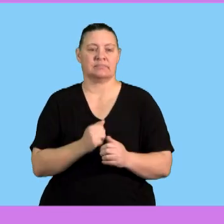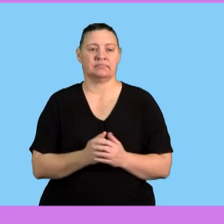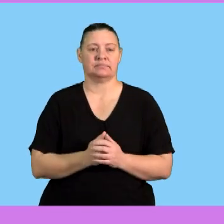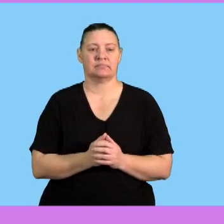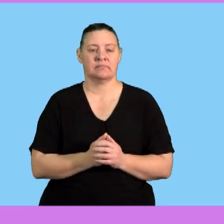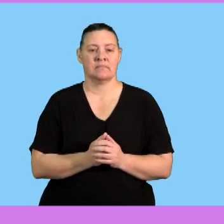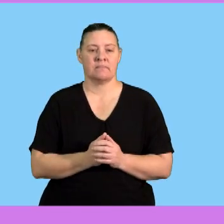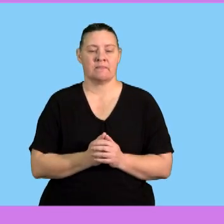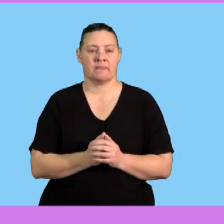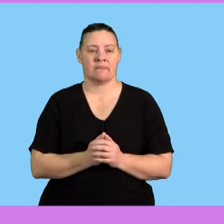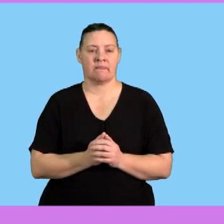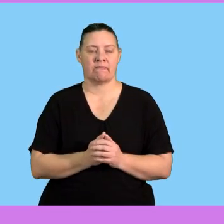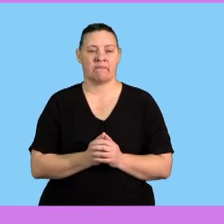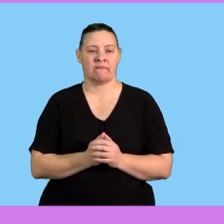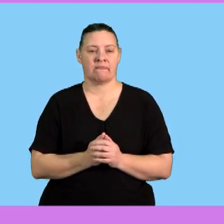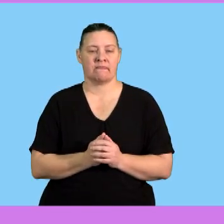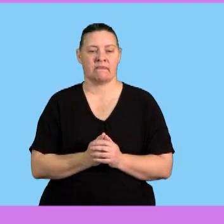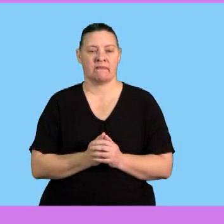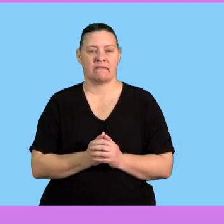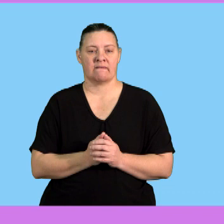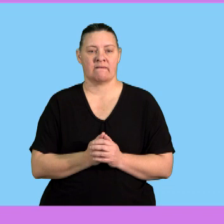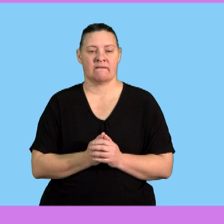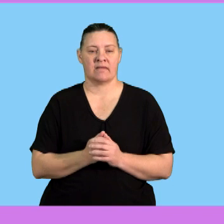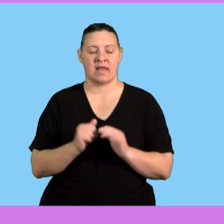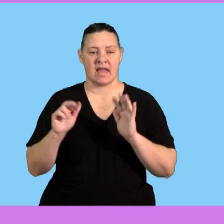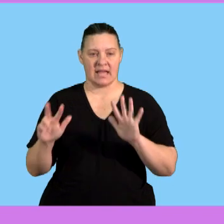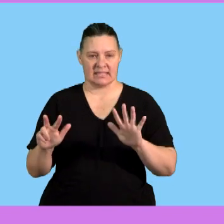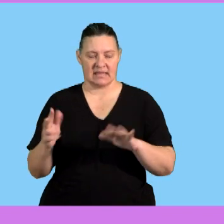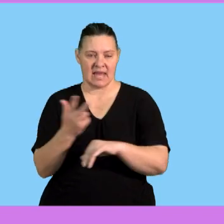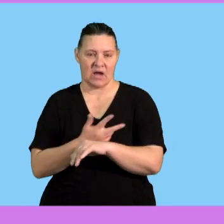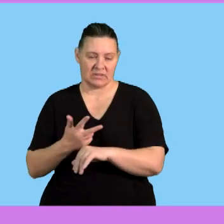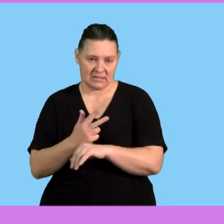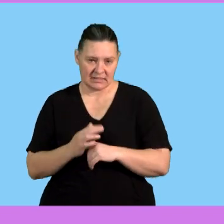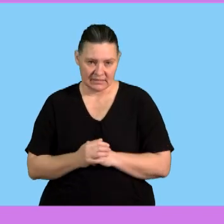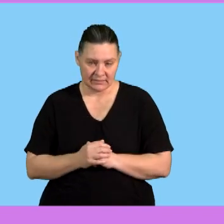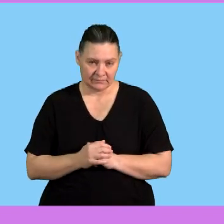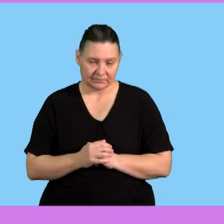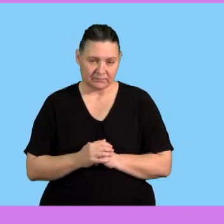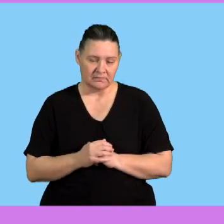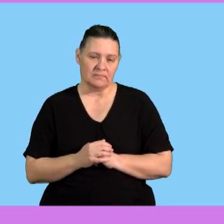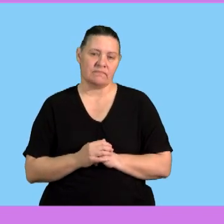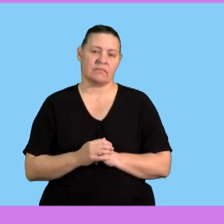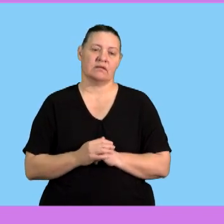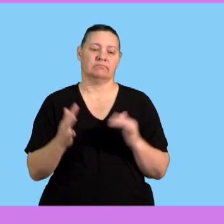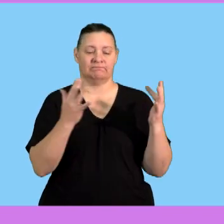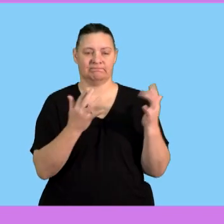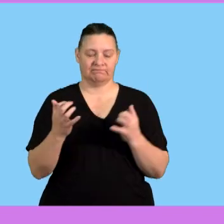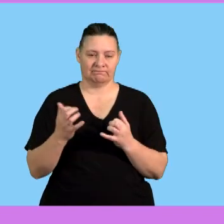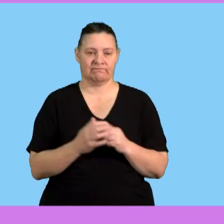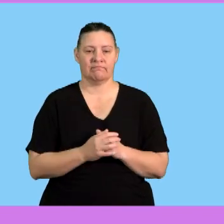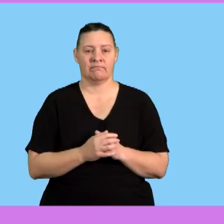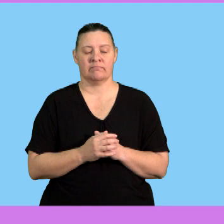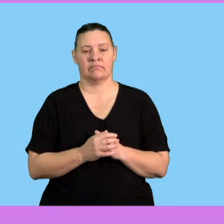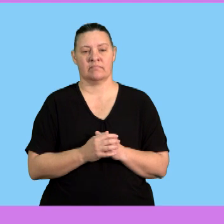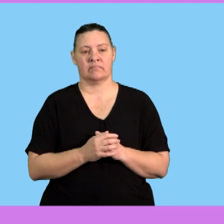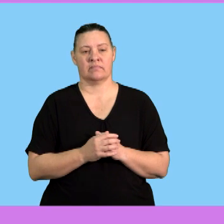kilometers per hour multiplied by 8 hours. So now working out those two,